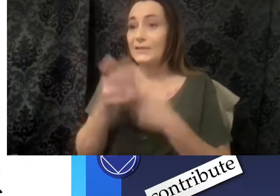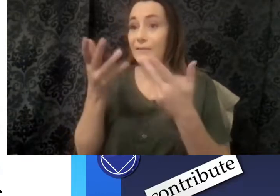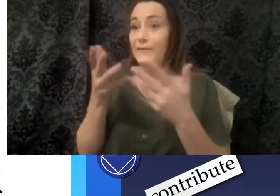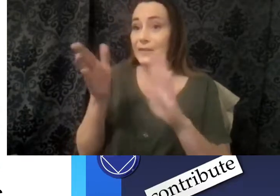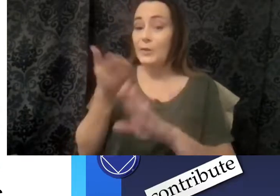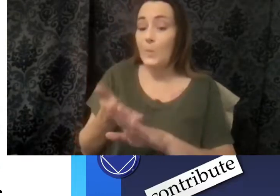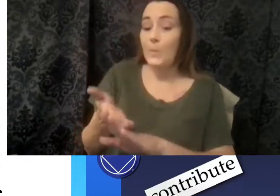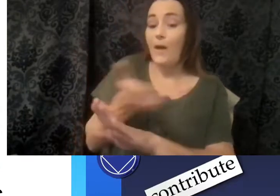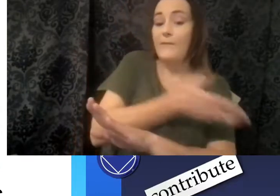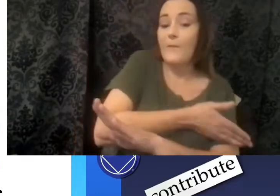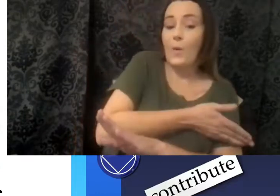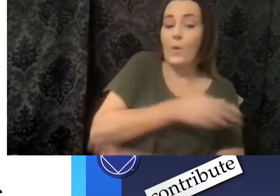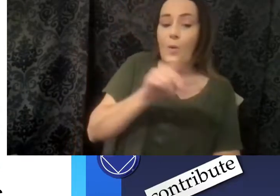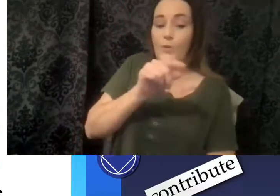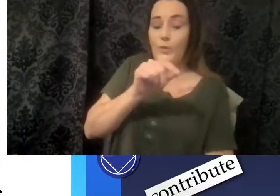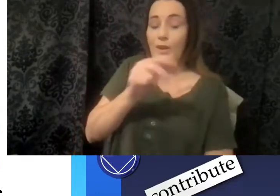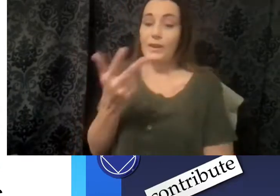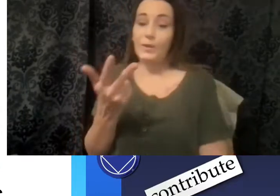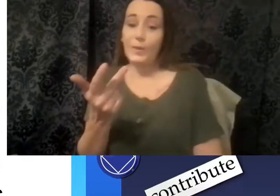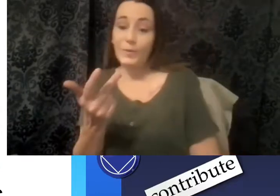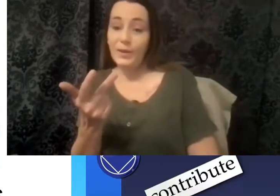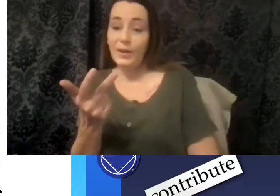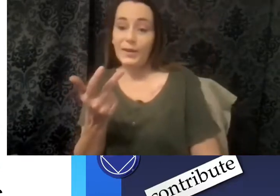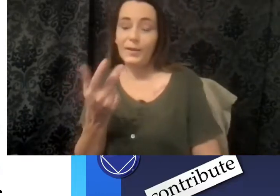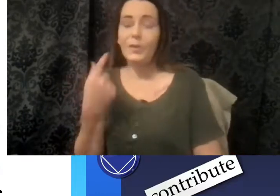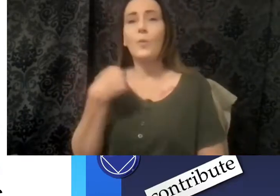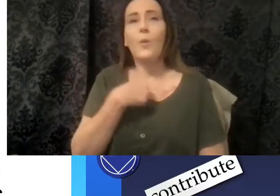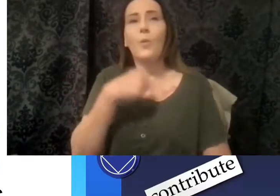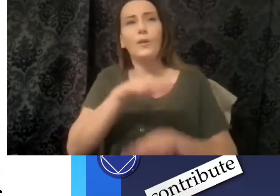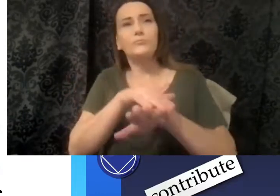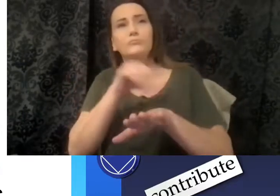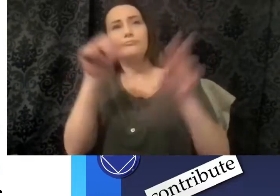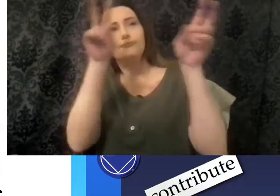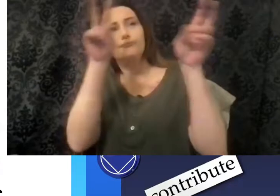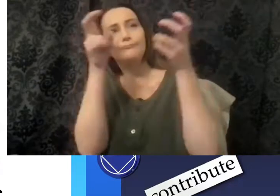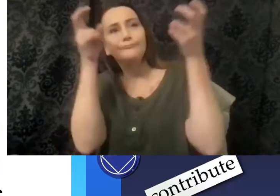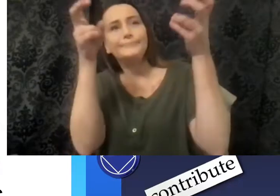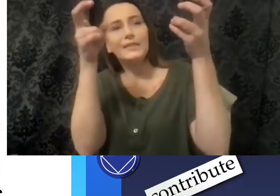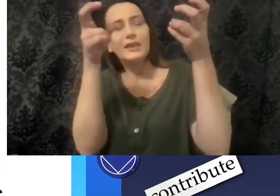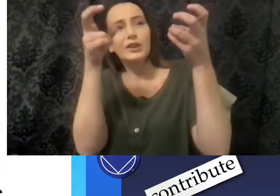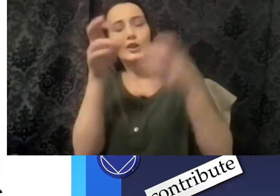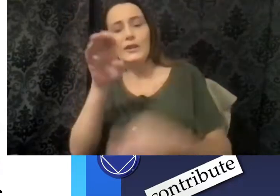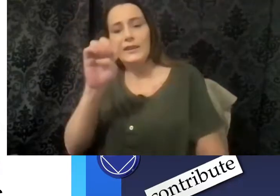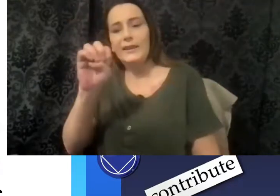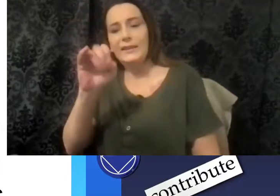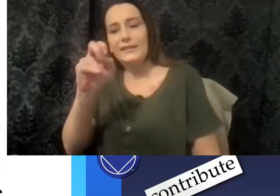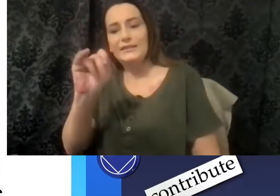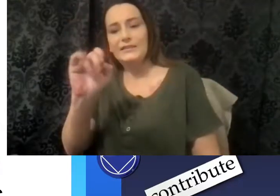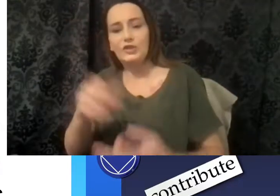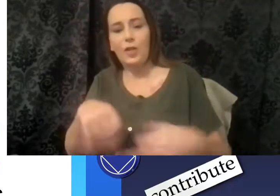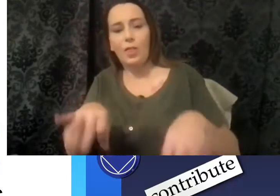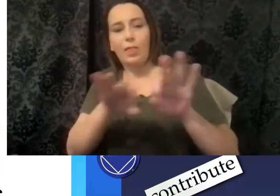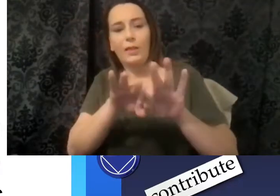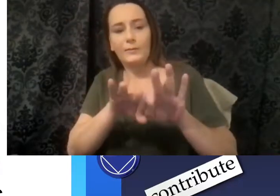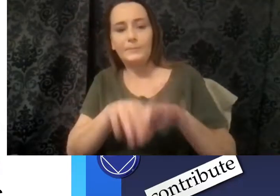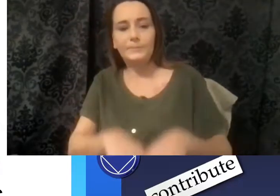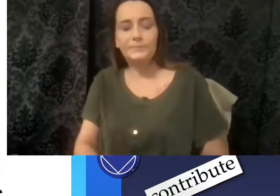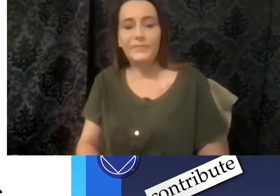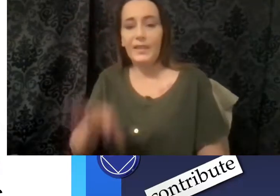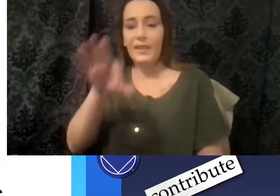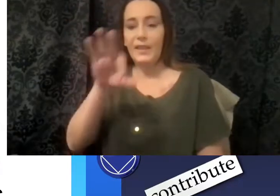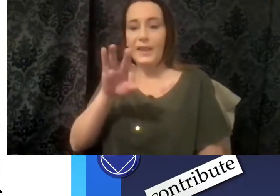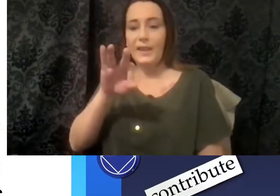2023. So what we considered essential was a moratorium on the